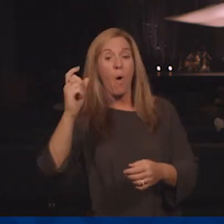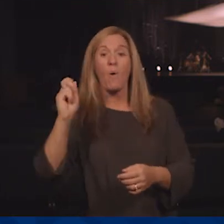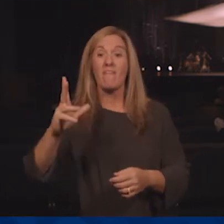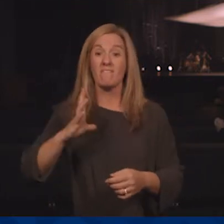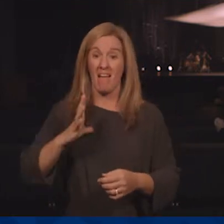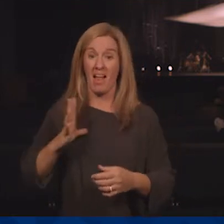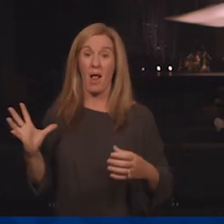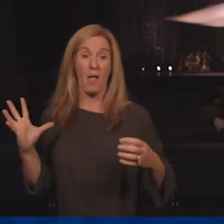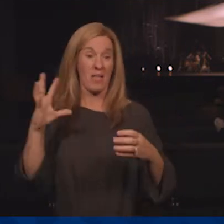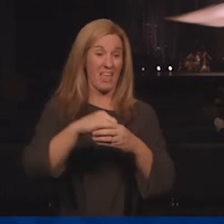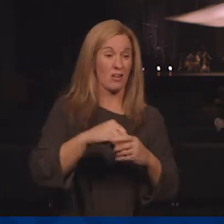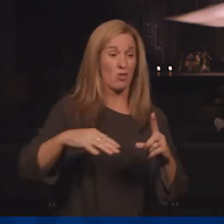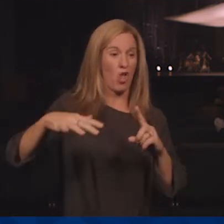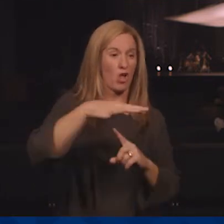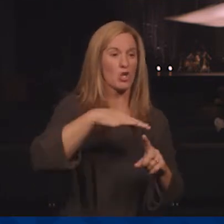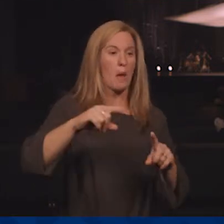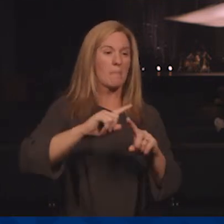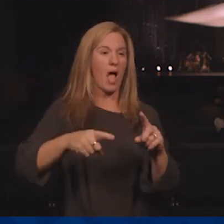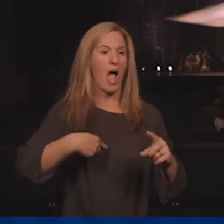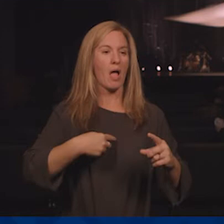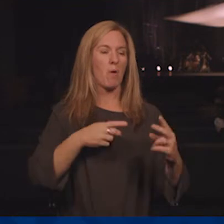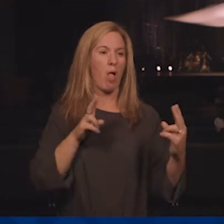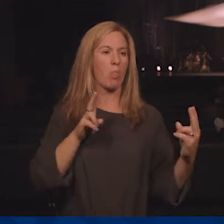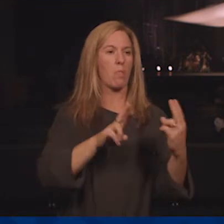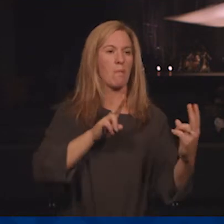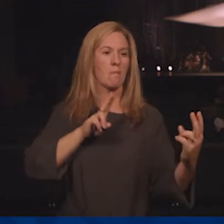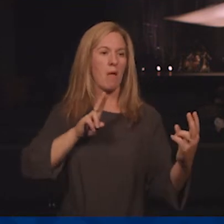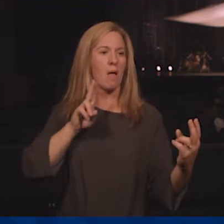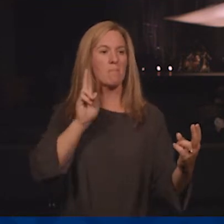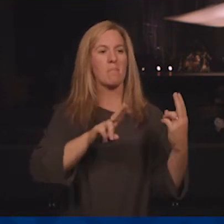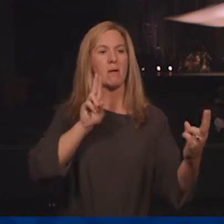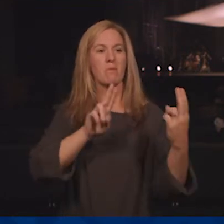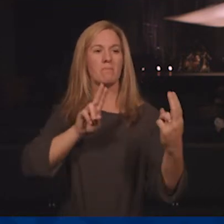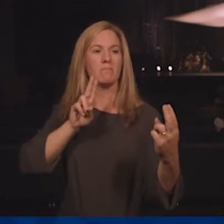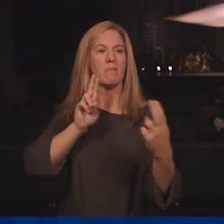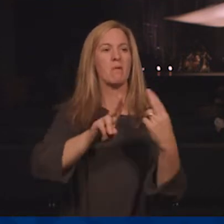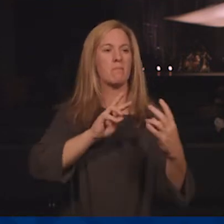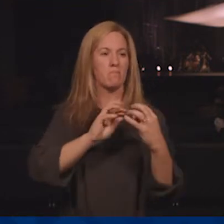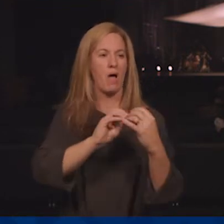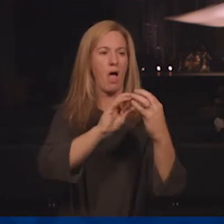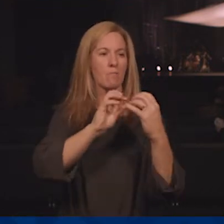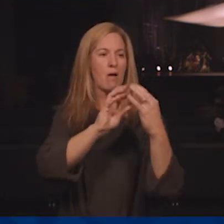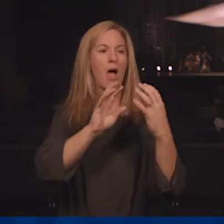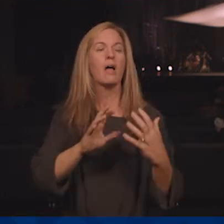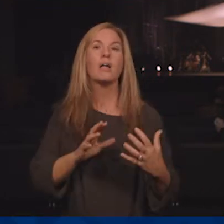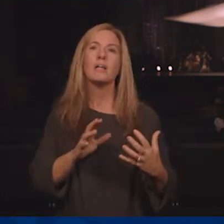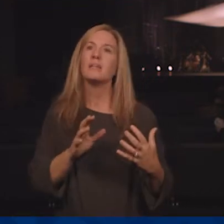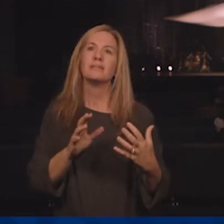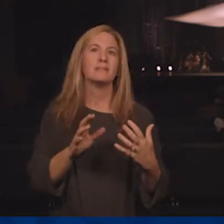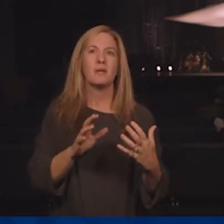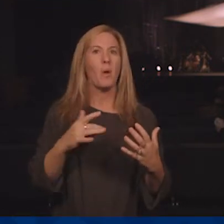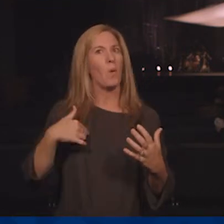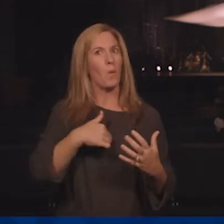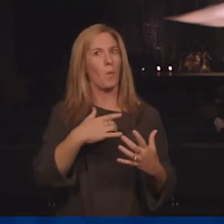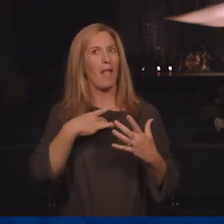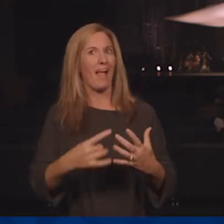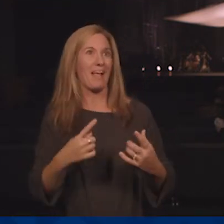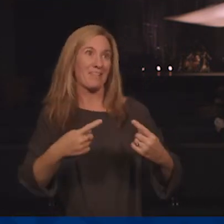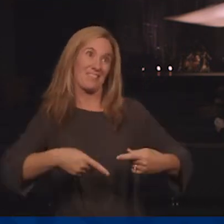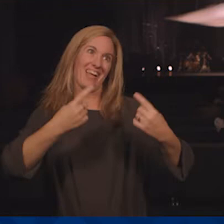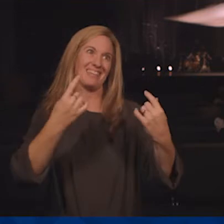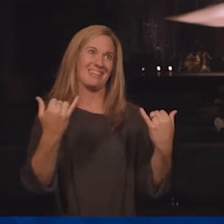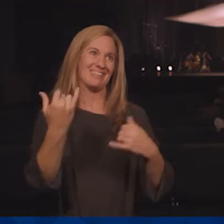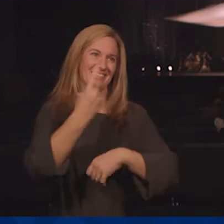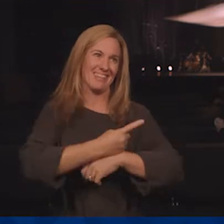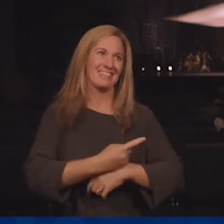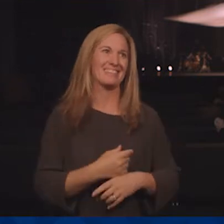antagonistically. Because we all like a little bit of a fight these days, right? So we think, I'll engage with culture. And we'll tell